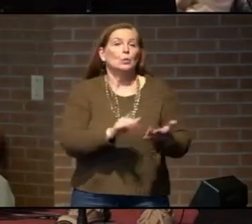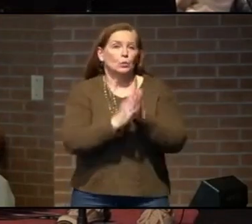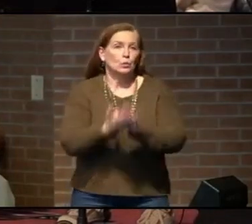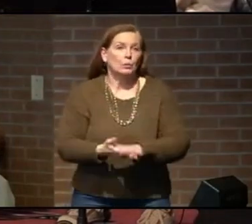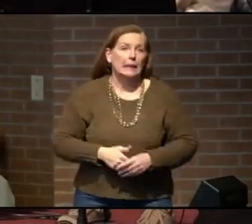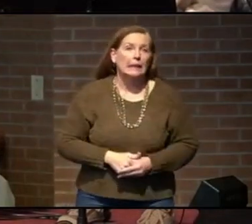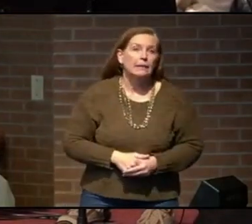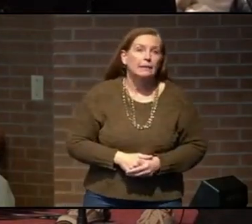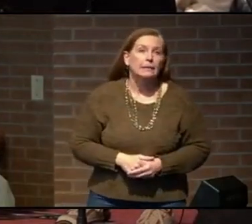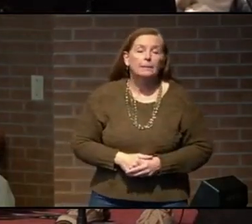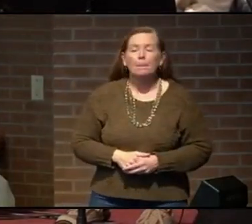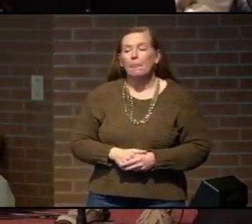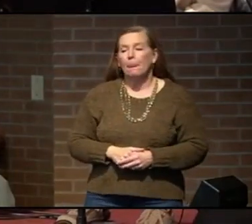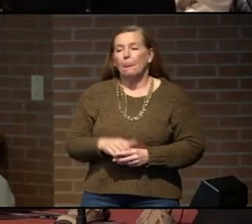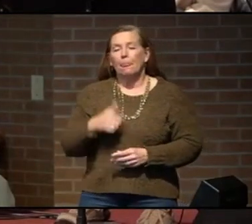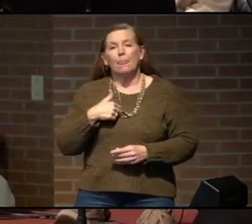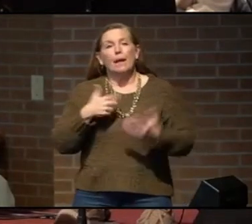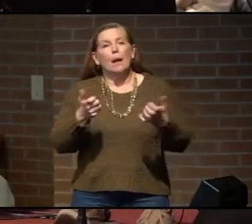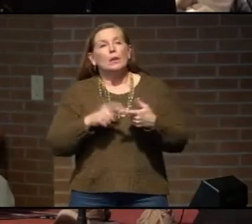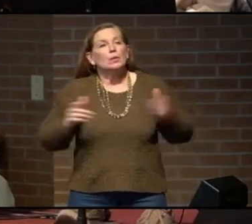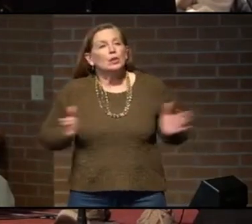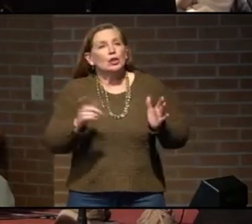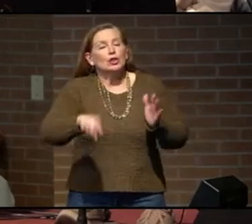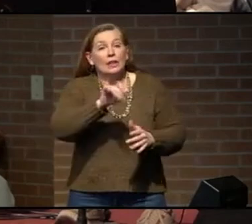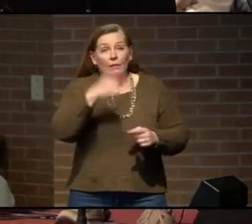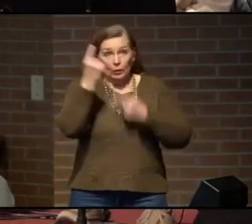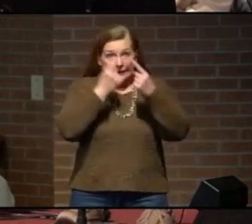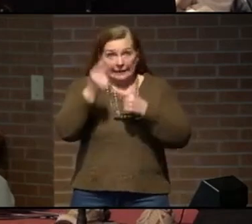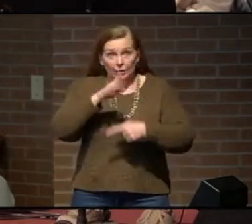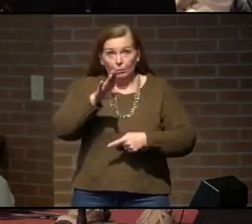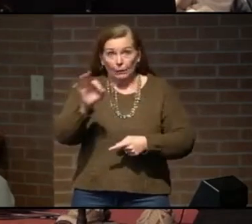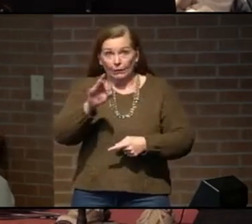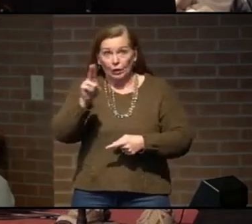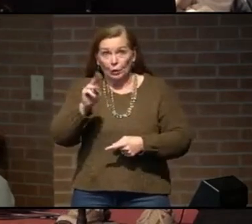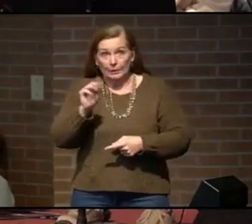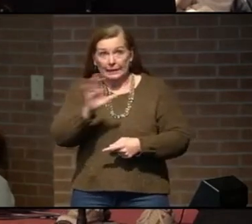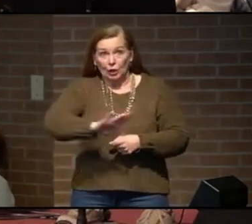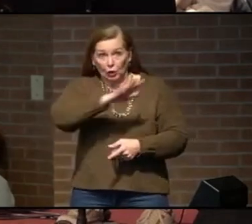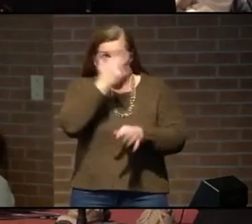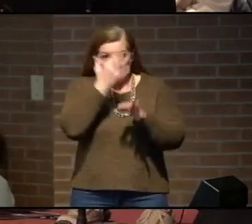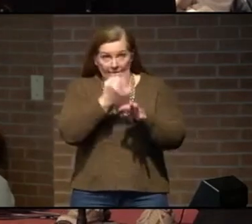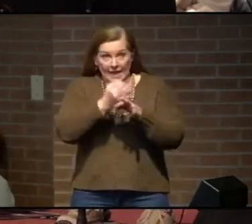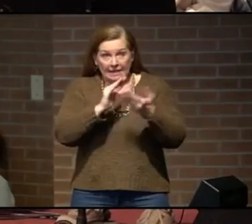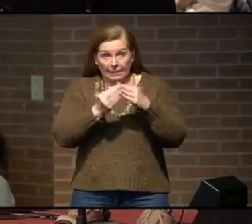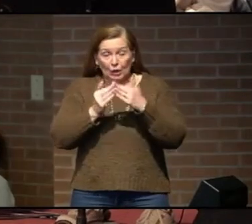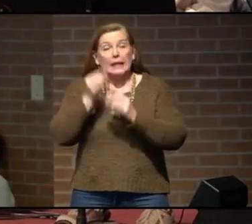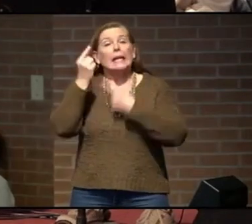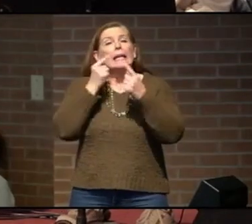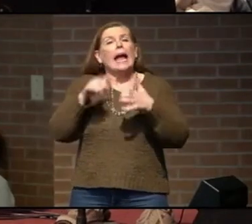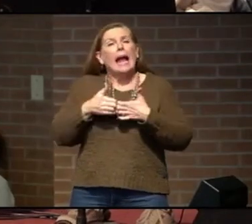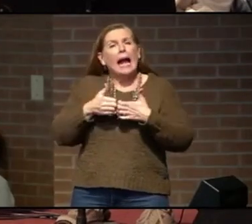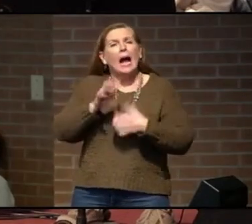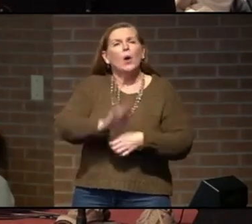I want to encourage you that if you consider Broomfield UMC your faith community, I want to invite you to consider how